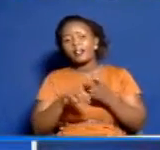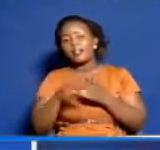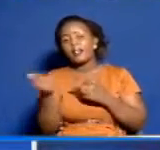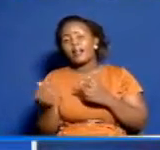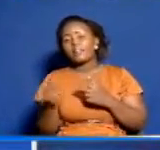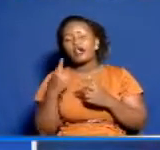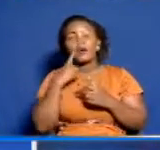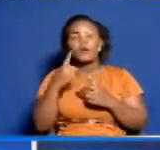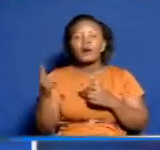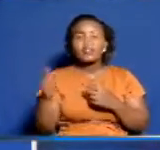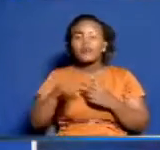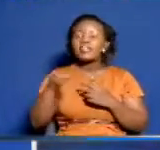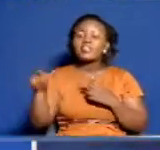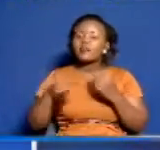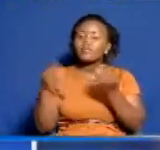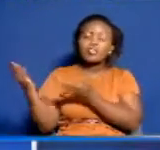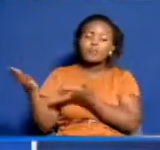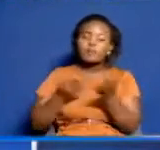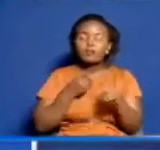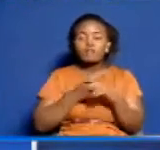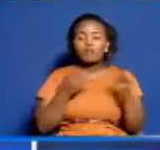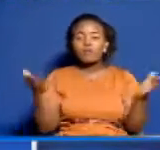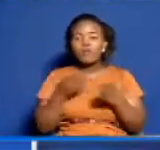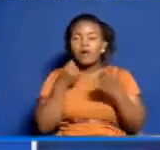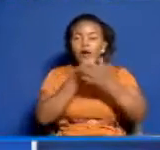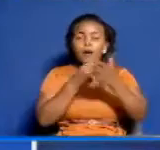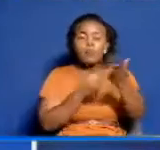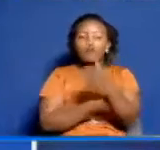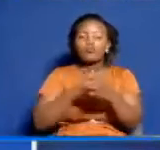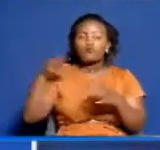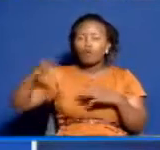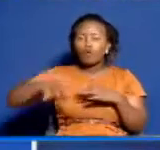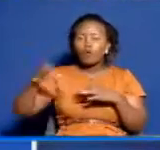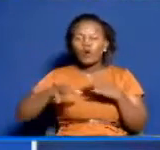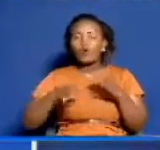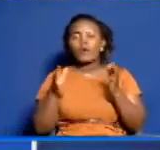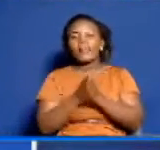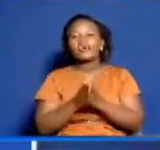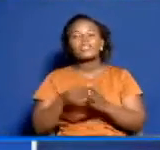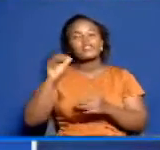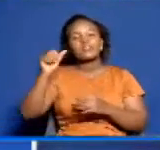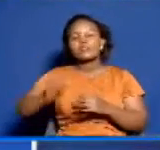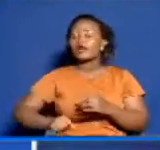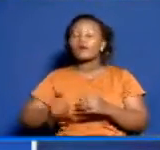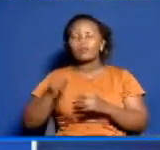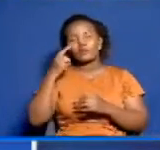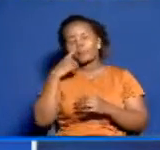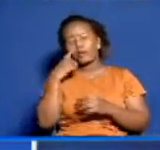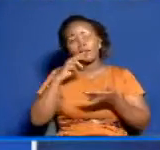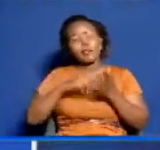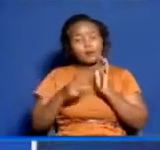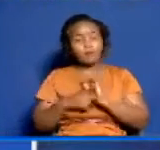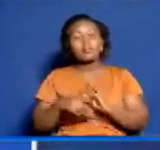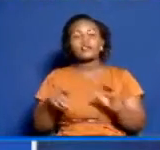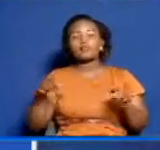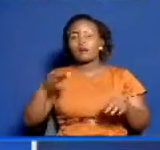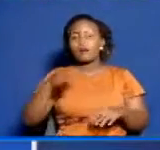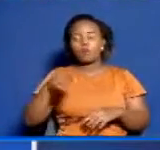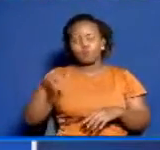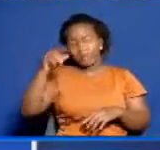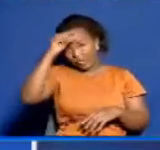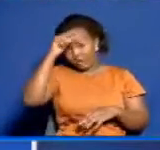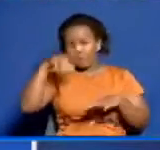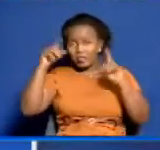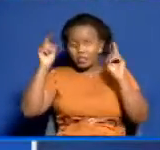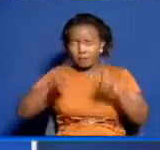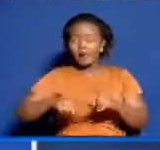120,000 doses that came, some are from Congo and some are from South Sudan. So we actually need the country or the government also to budget